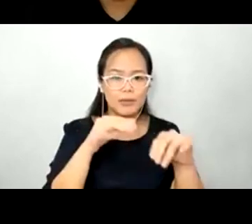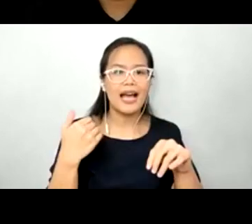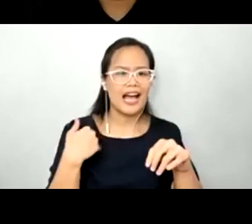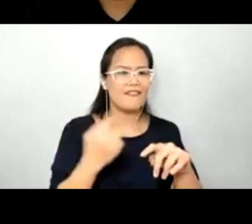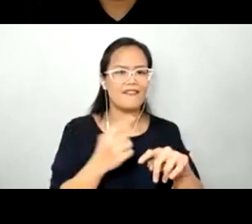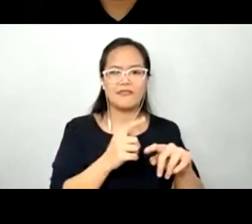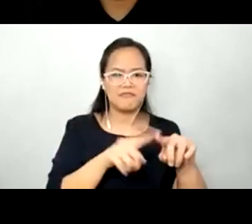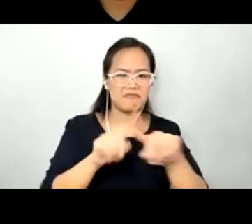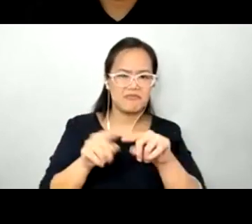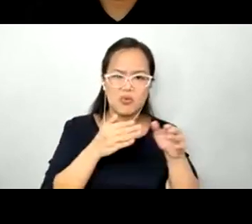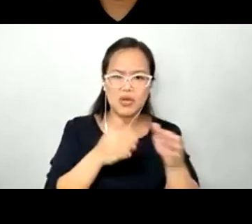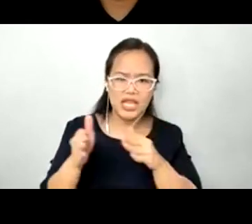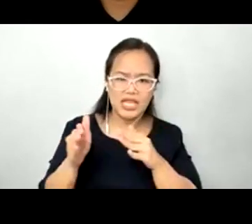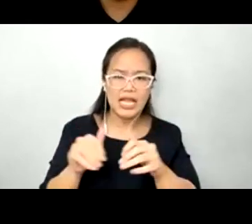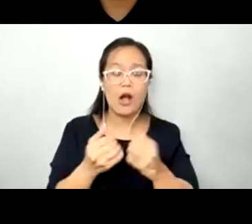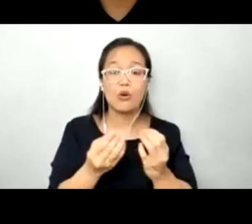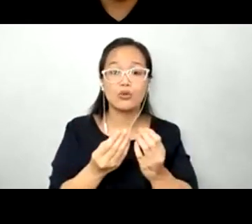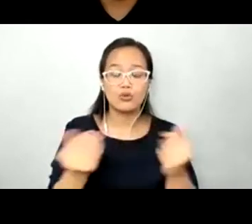amicably or positively.